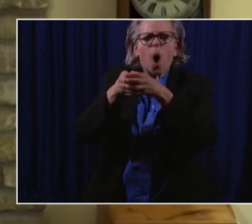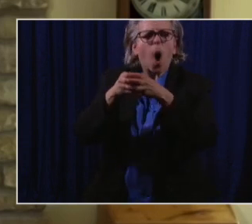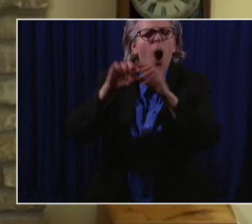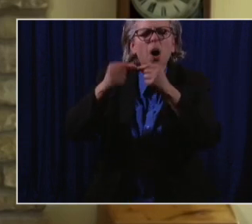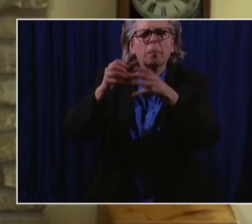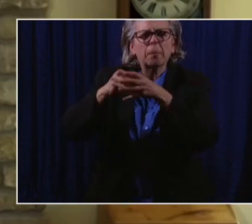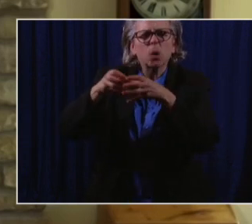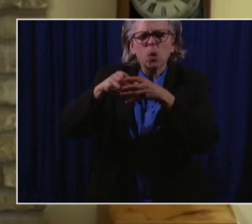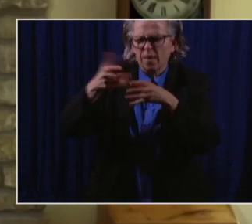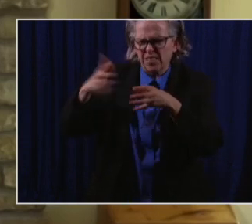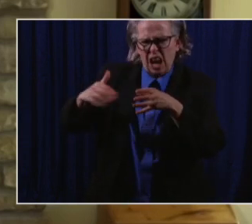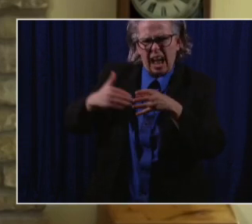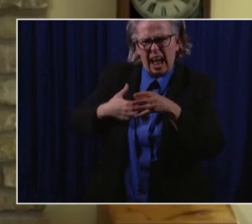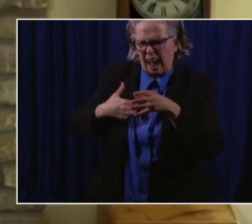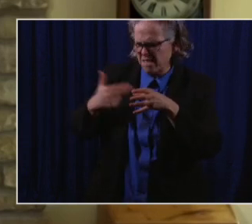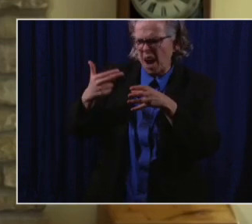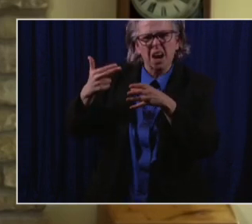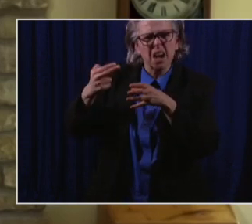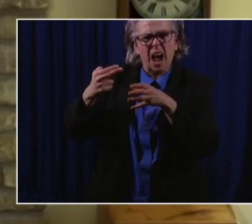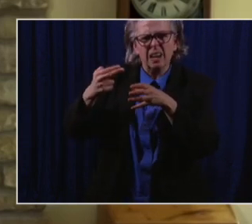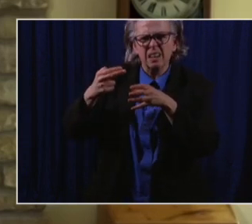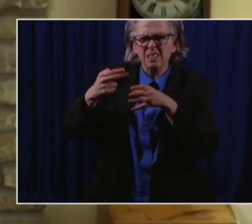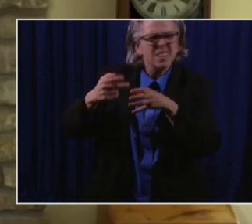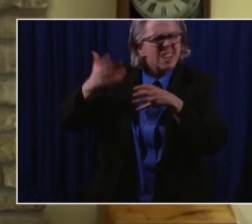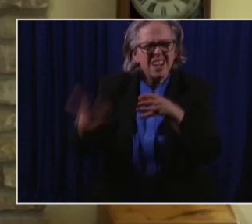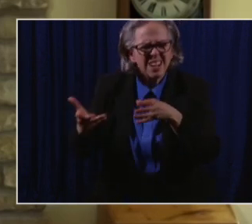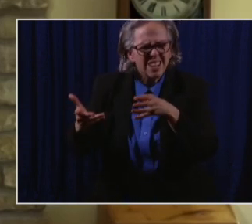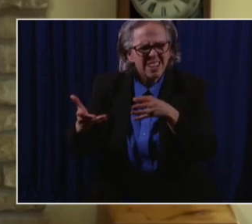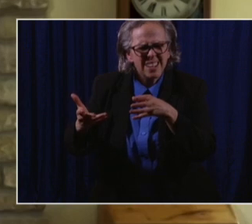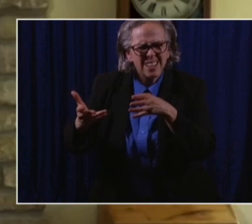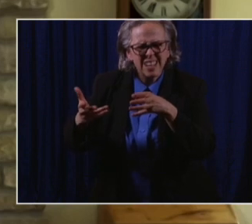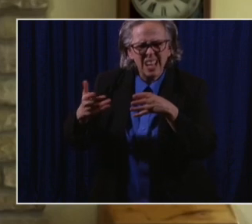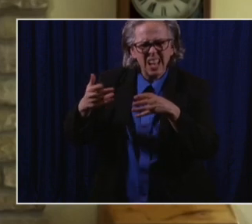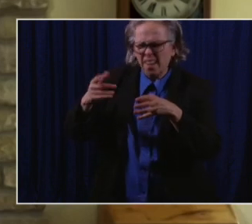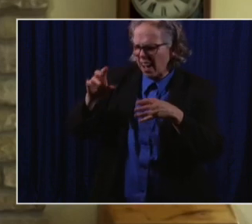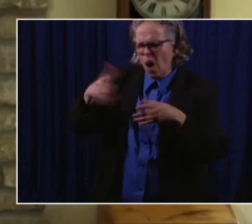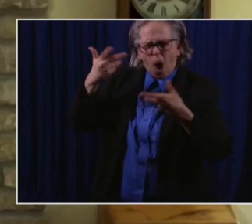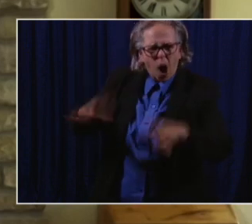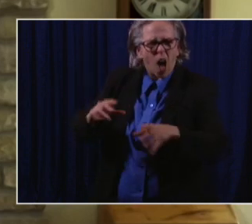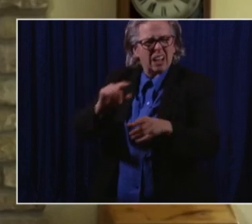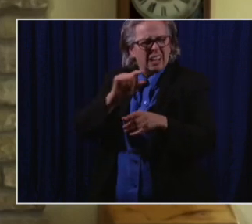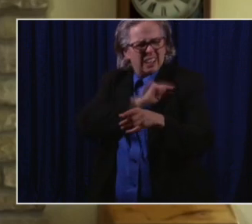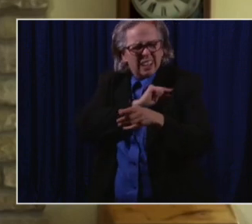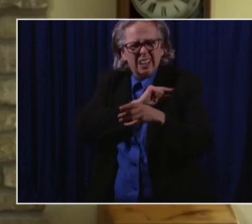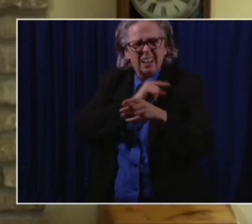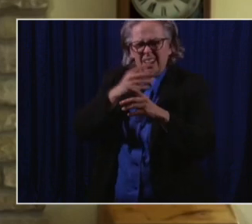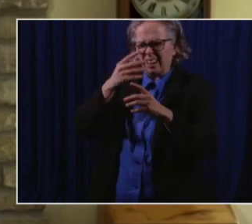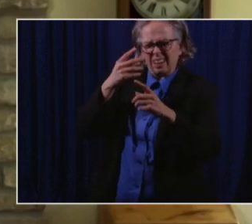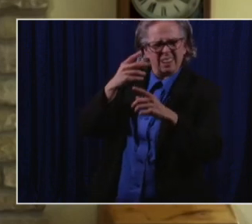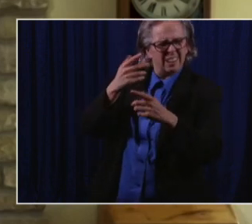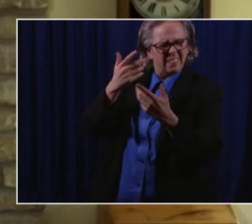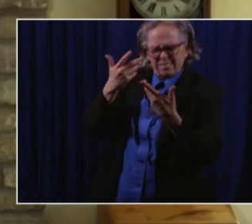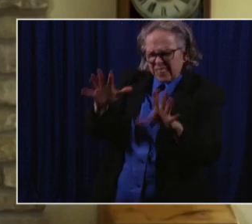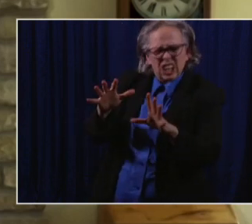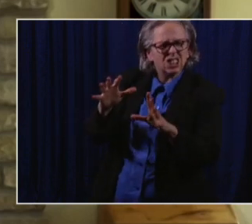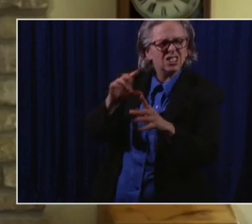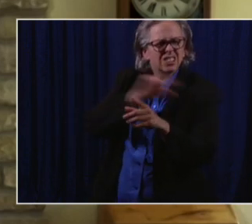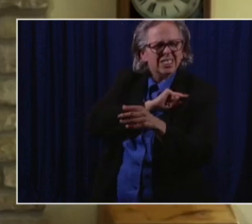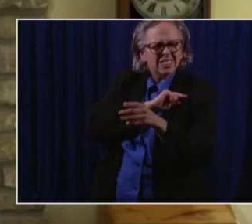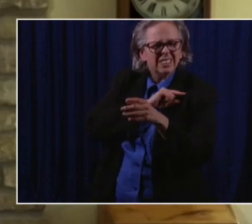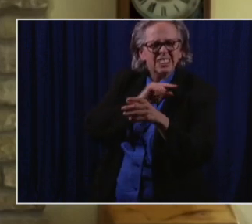Convicted felons, convicted of a crime of violence, who illegally have guns.